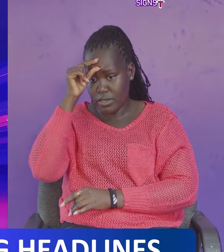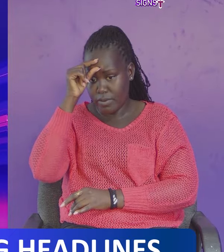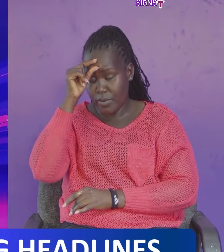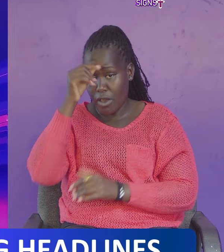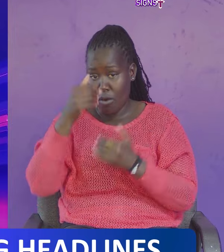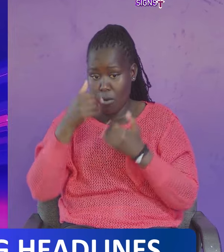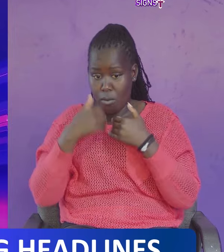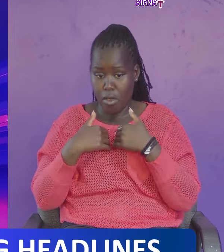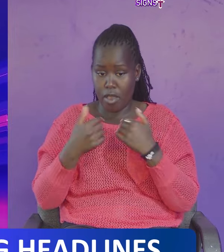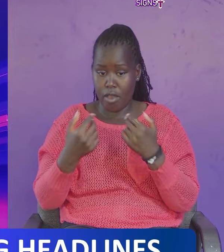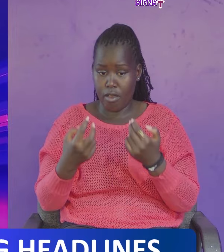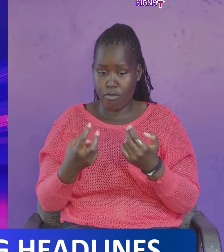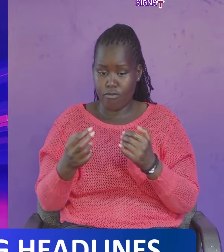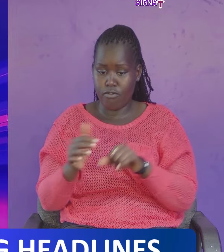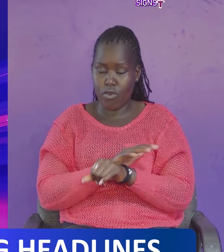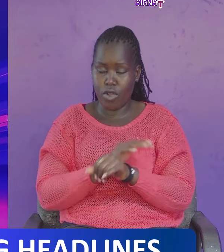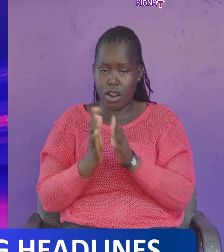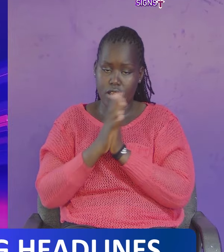the full details to the story.